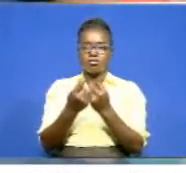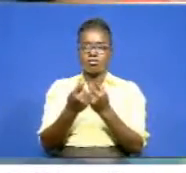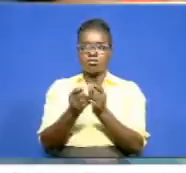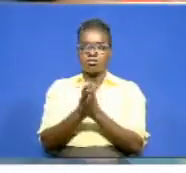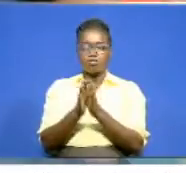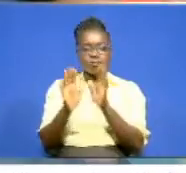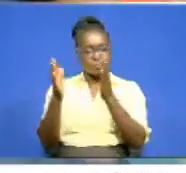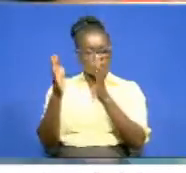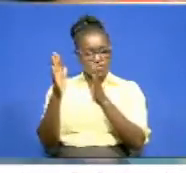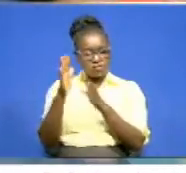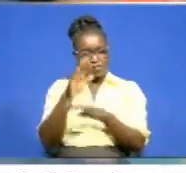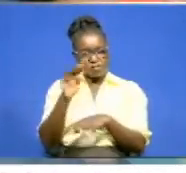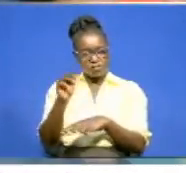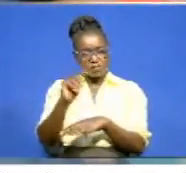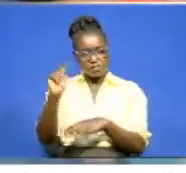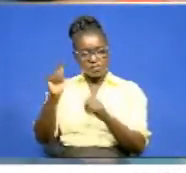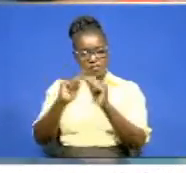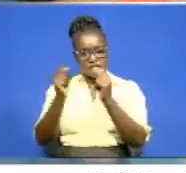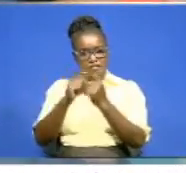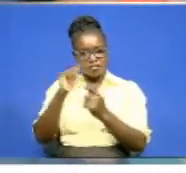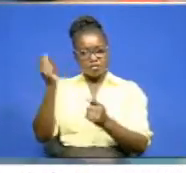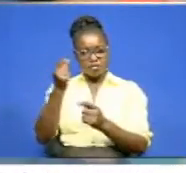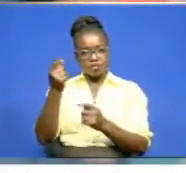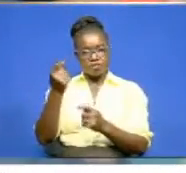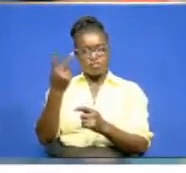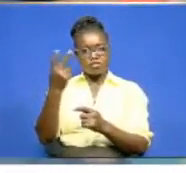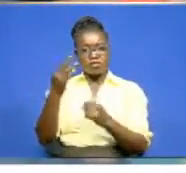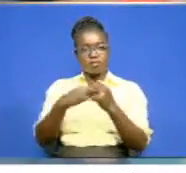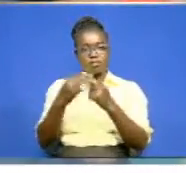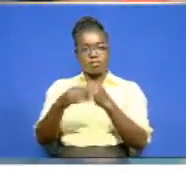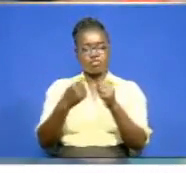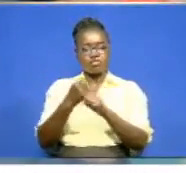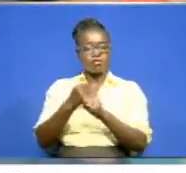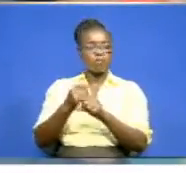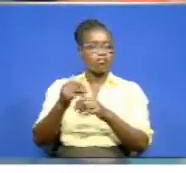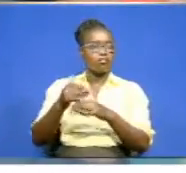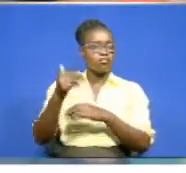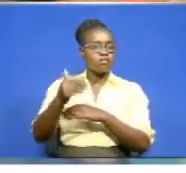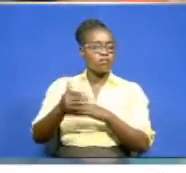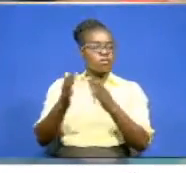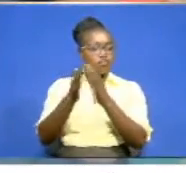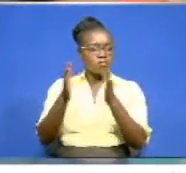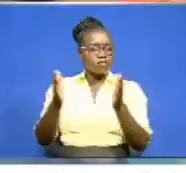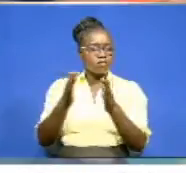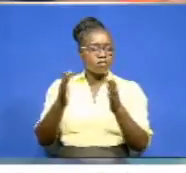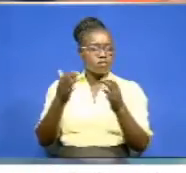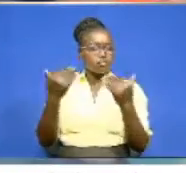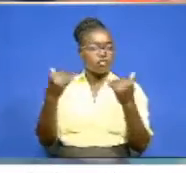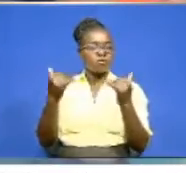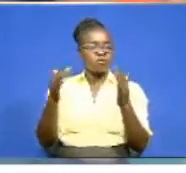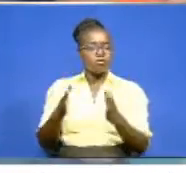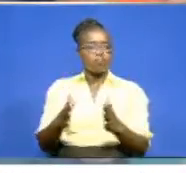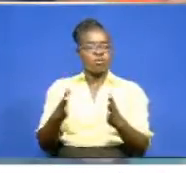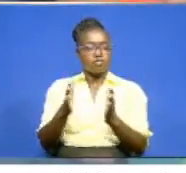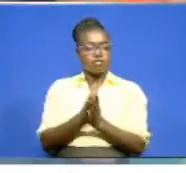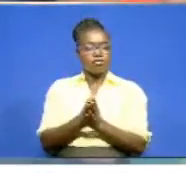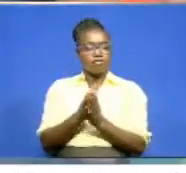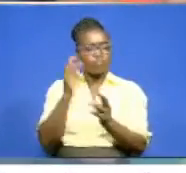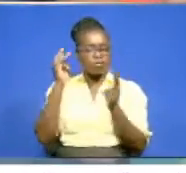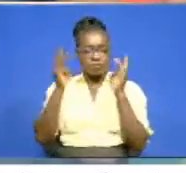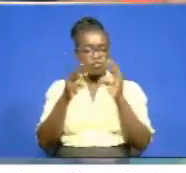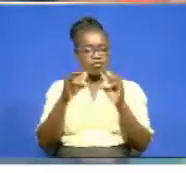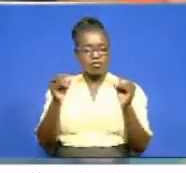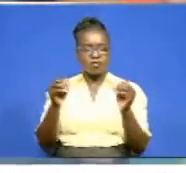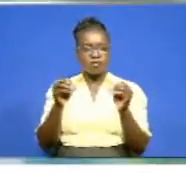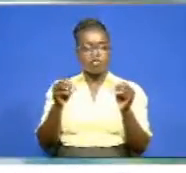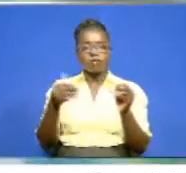the Morans, of course, on such a perfect fate. After 28 years, that indeed is a big deal. And for the viewers, don't worry, in the subsequent bulletins, we